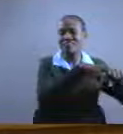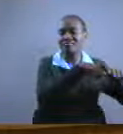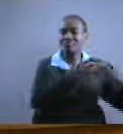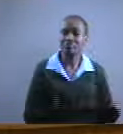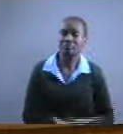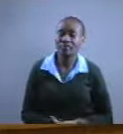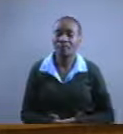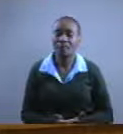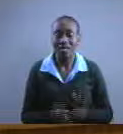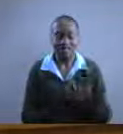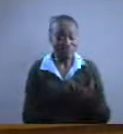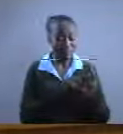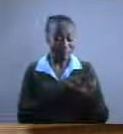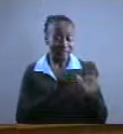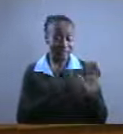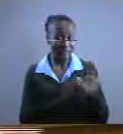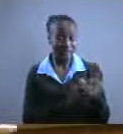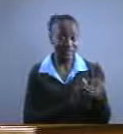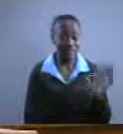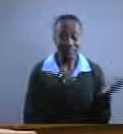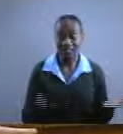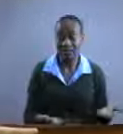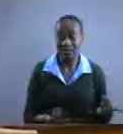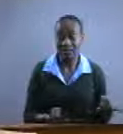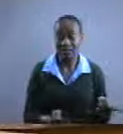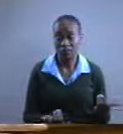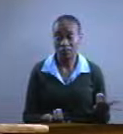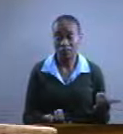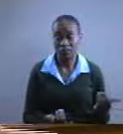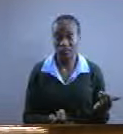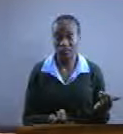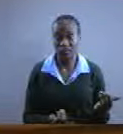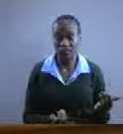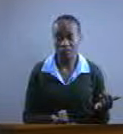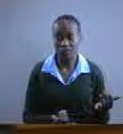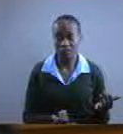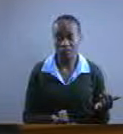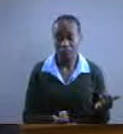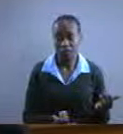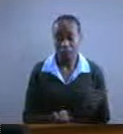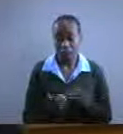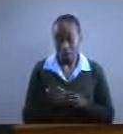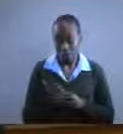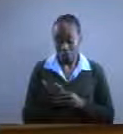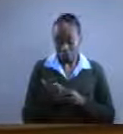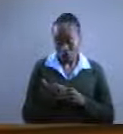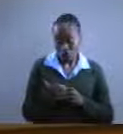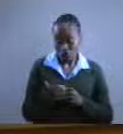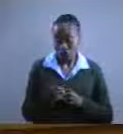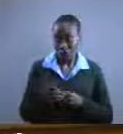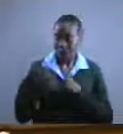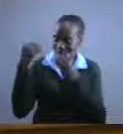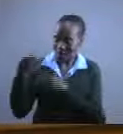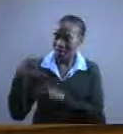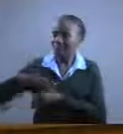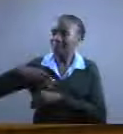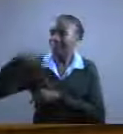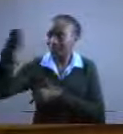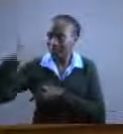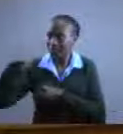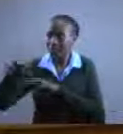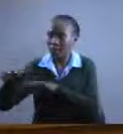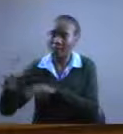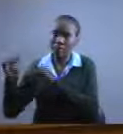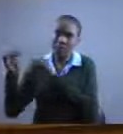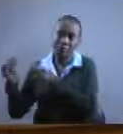clause has been inserted, which halfway through the next term of Parliament triggers a self-destruct of the bill, taking away